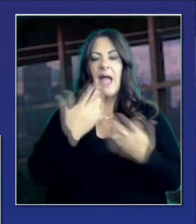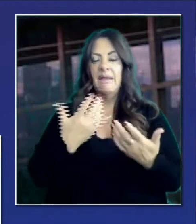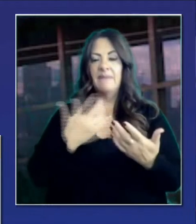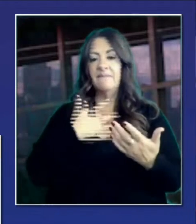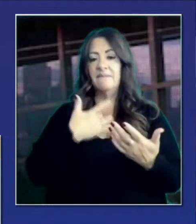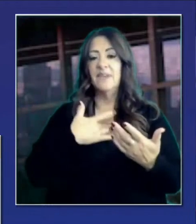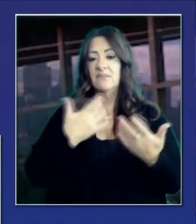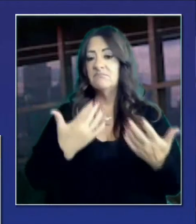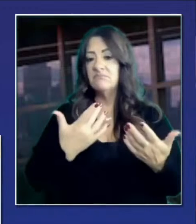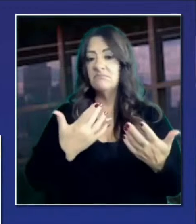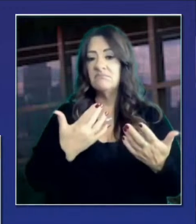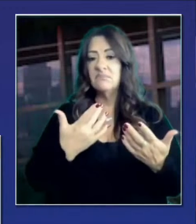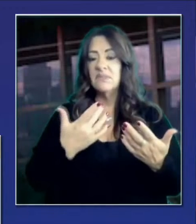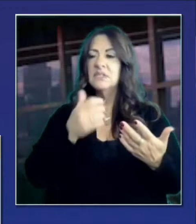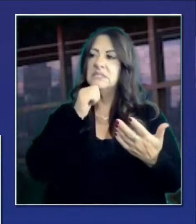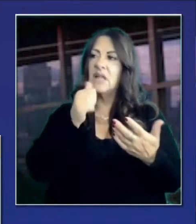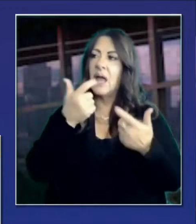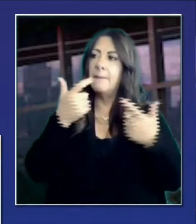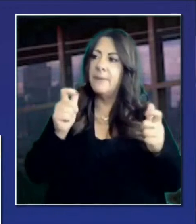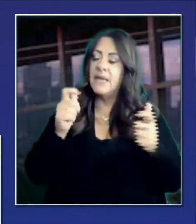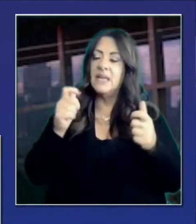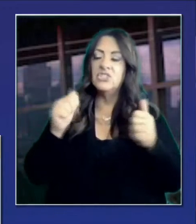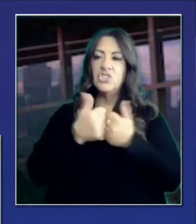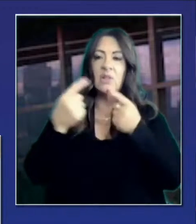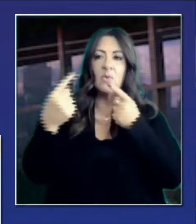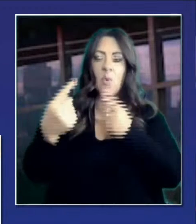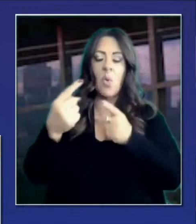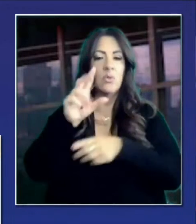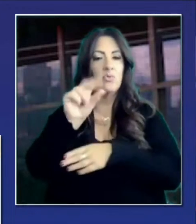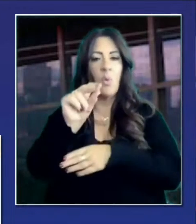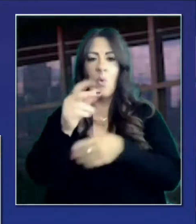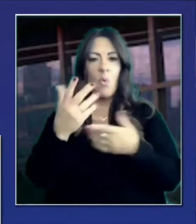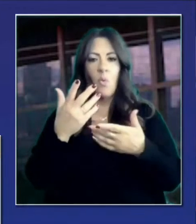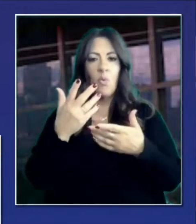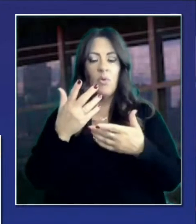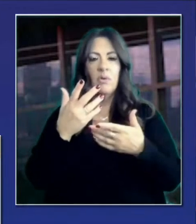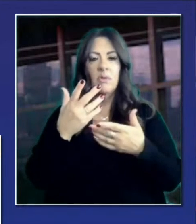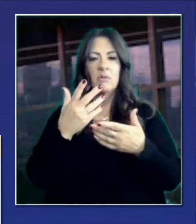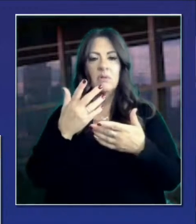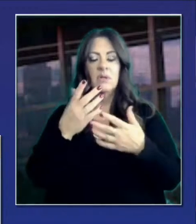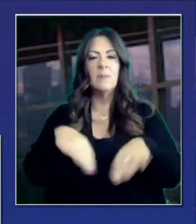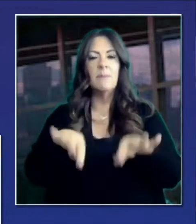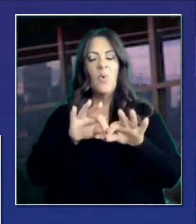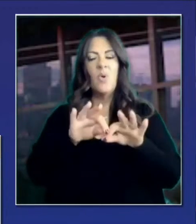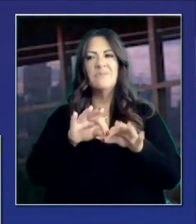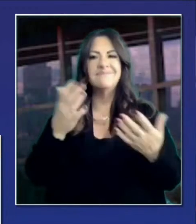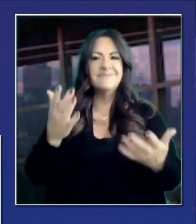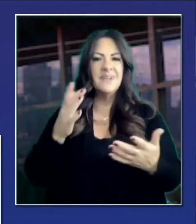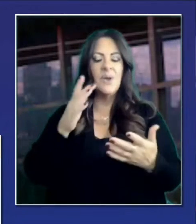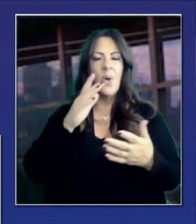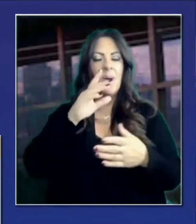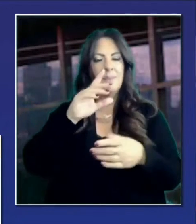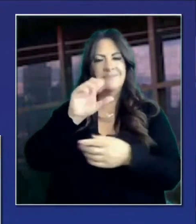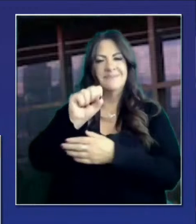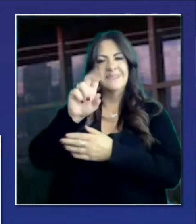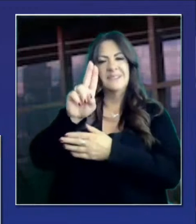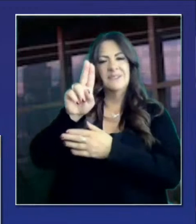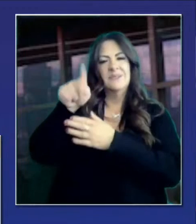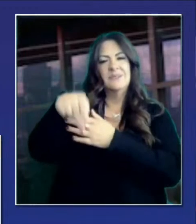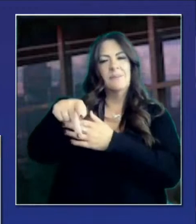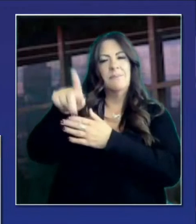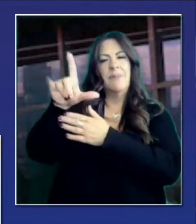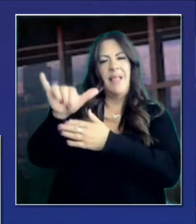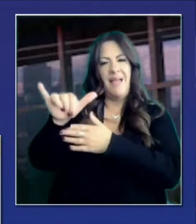a particularly challenging goal to meet, save one major caveat, and that's supply. And that's foundational. Of